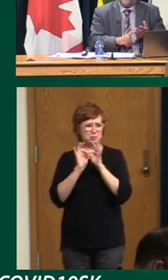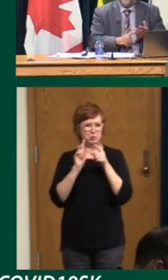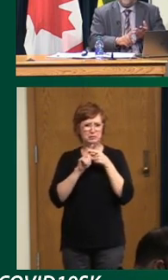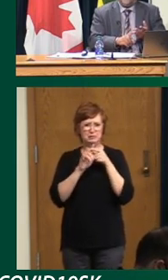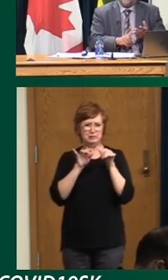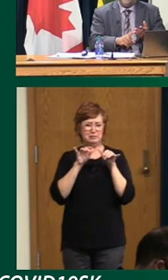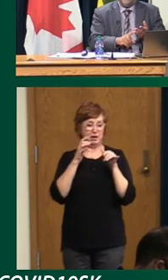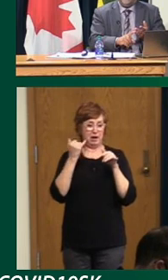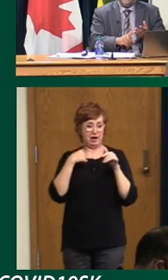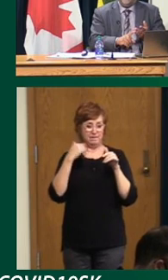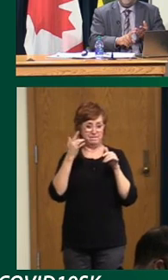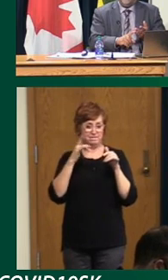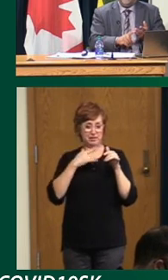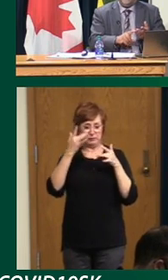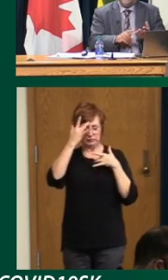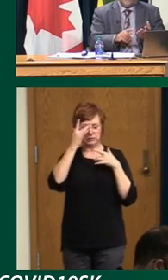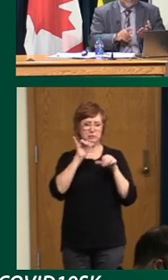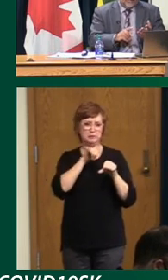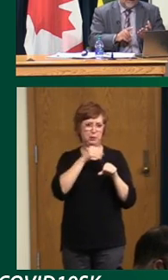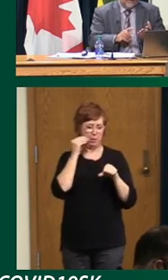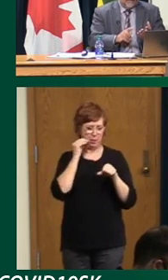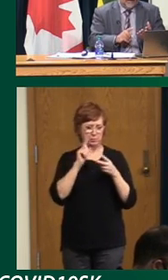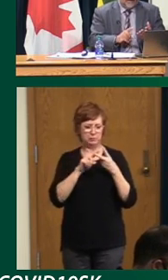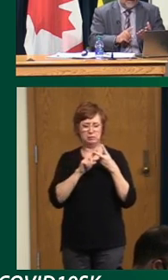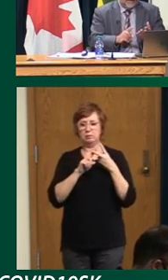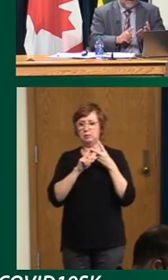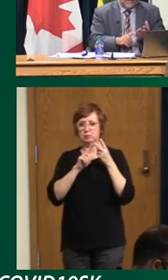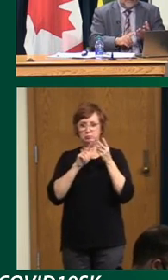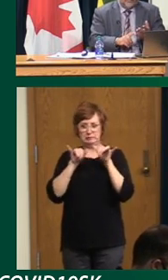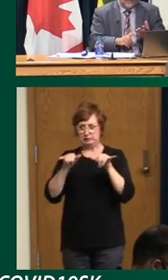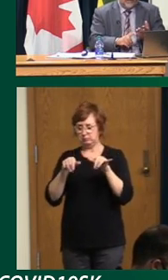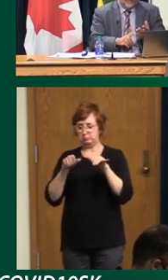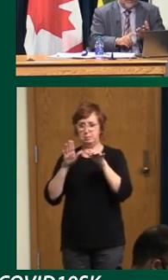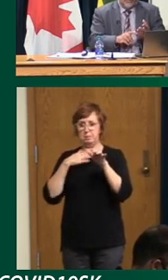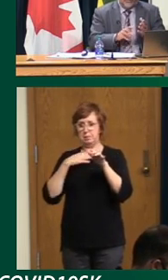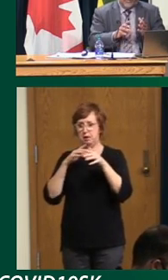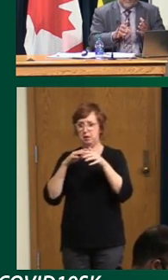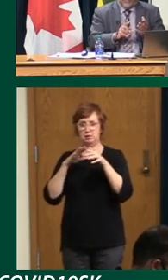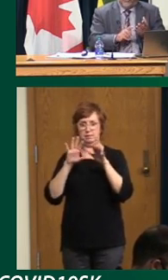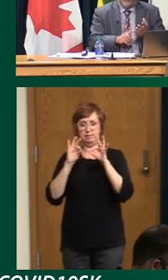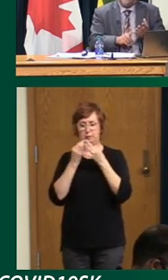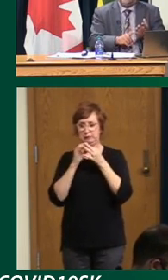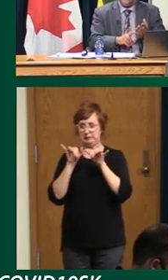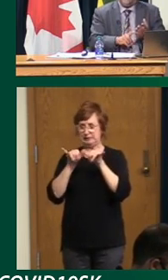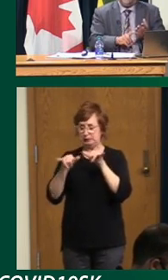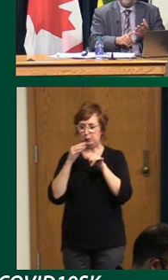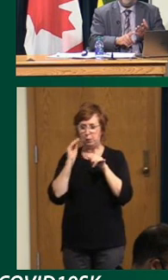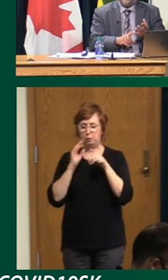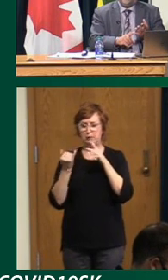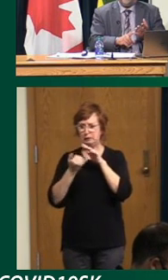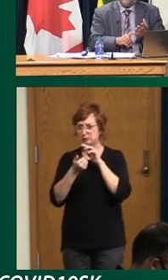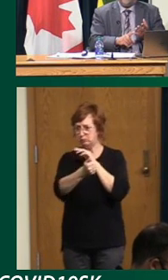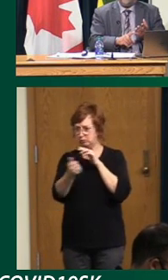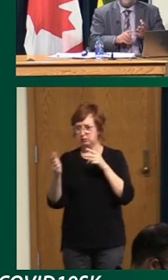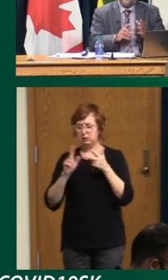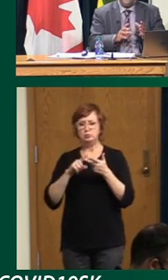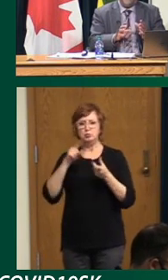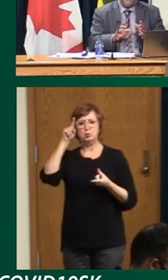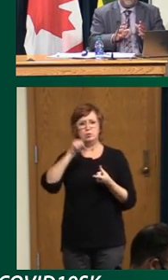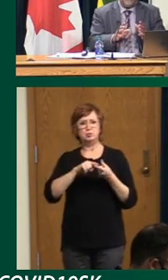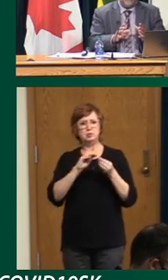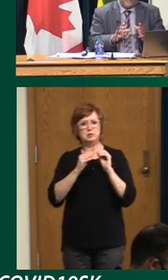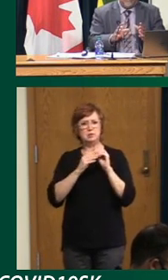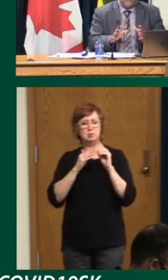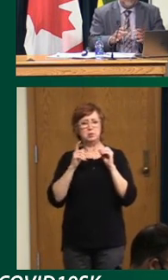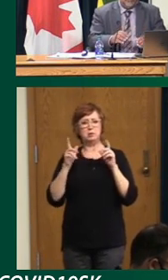contacts need to stay home so that they don't transmit further, and then and reducing the number of contacts we have. So all